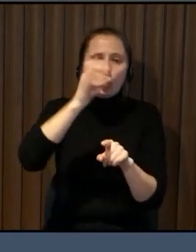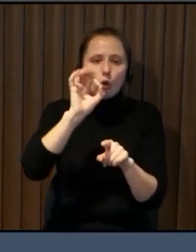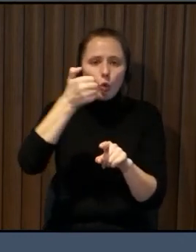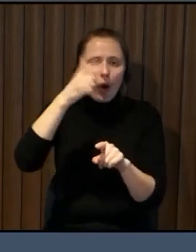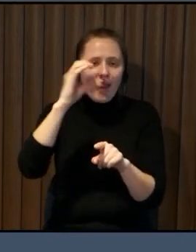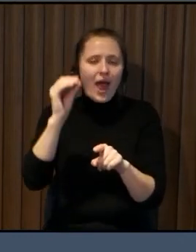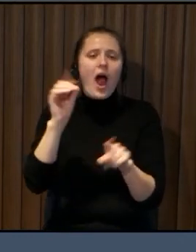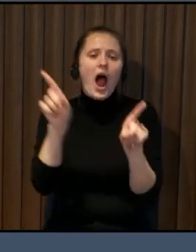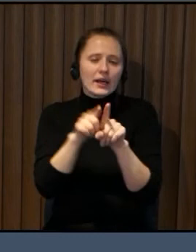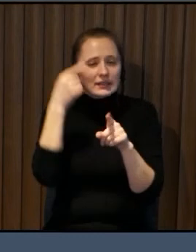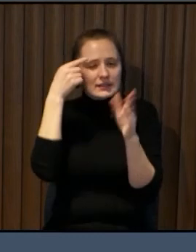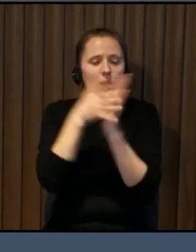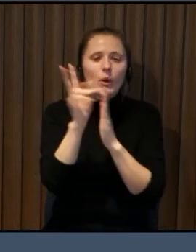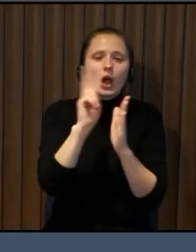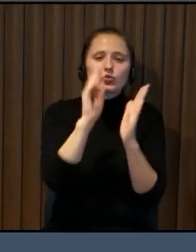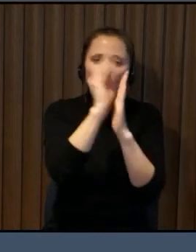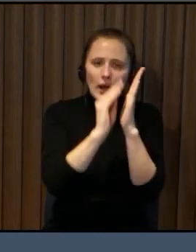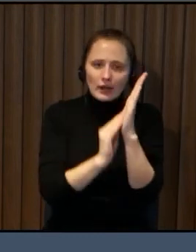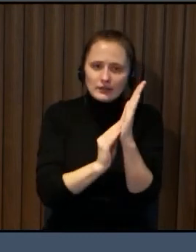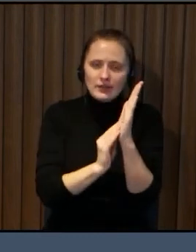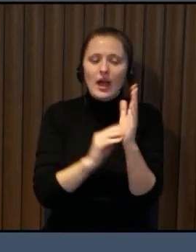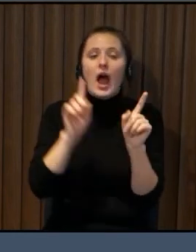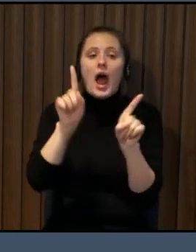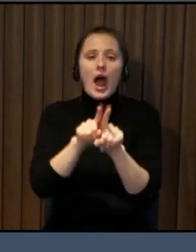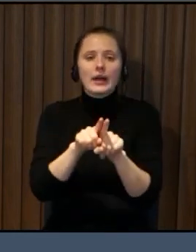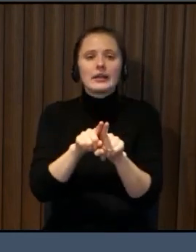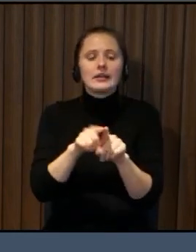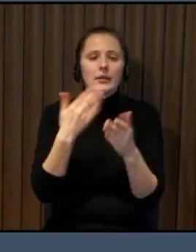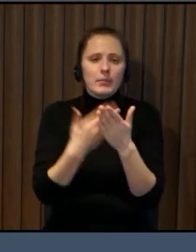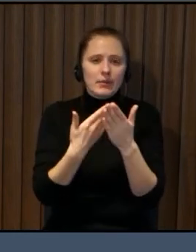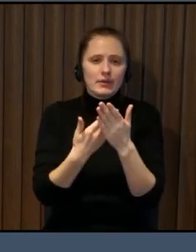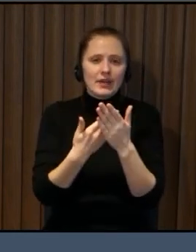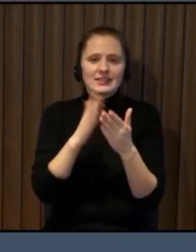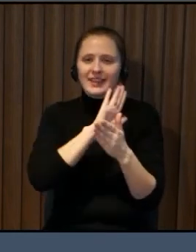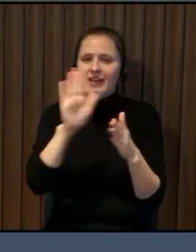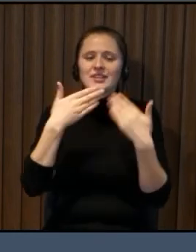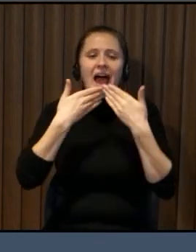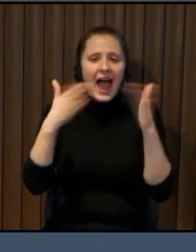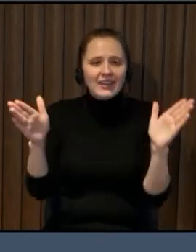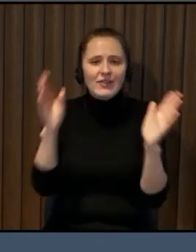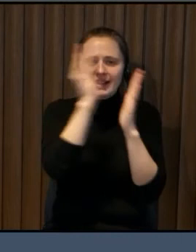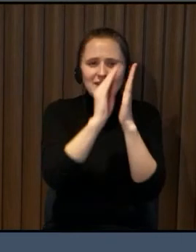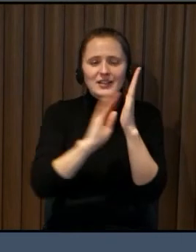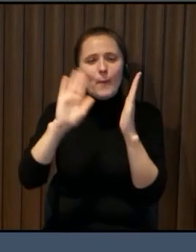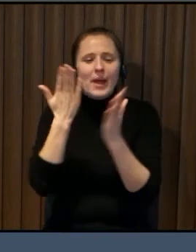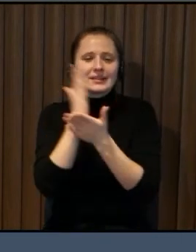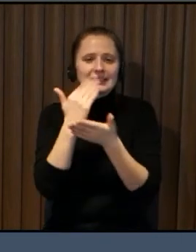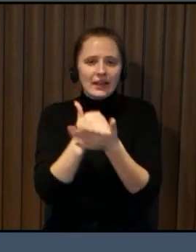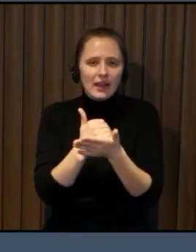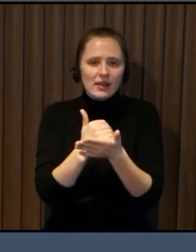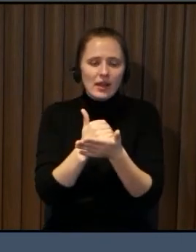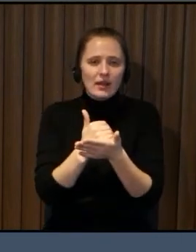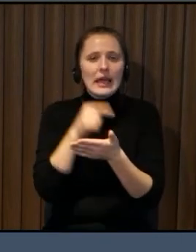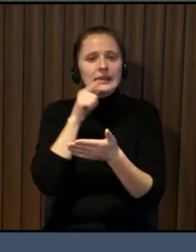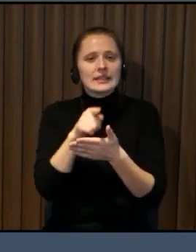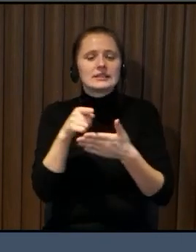can easier understand what's included in this article. And second, if it is not an